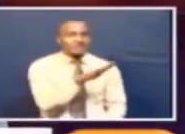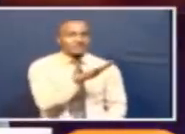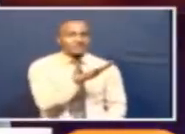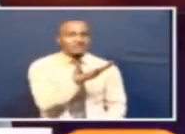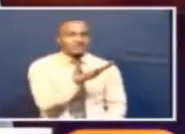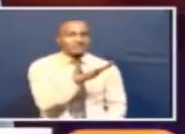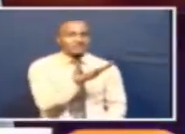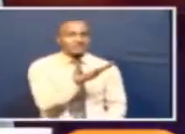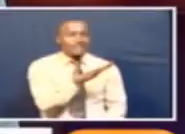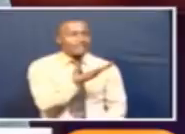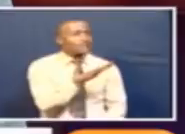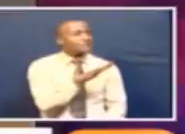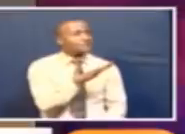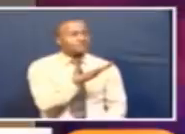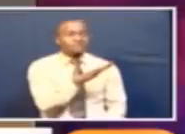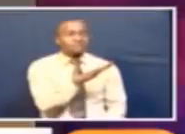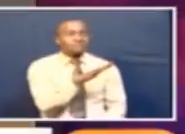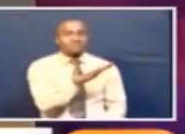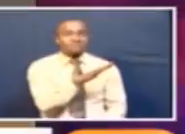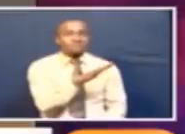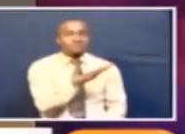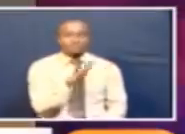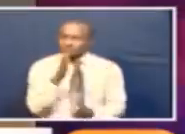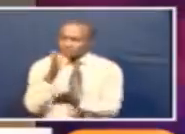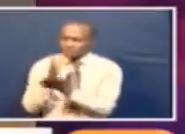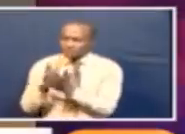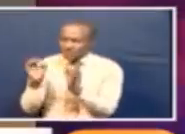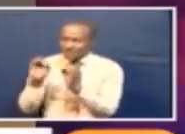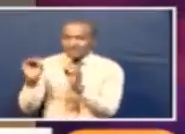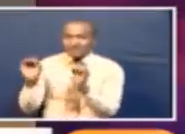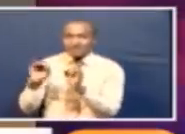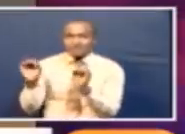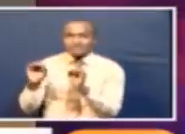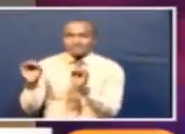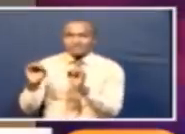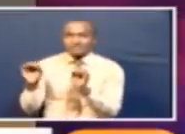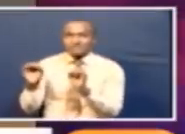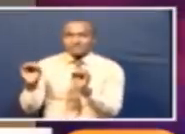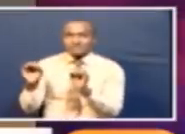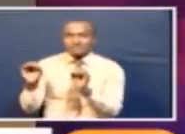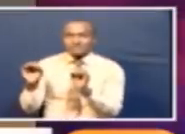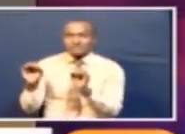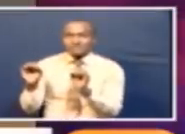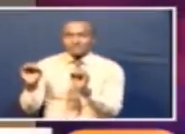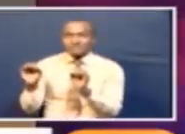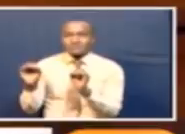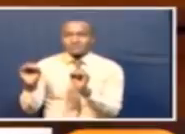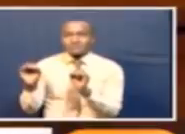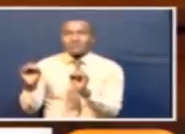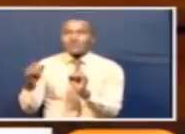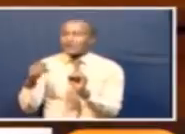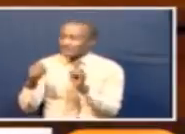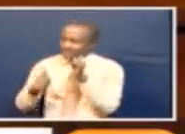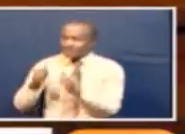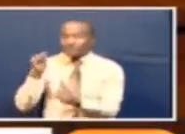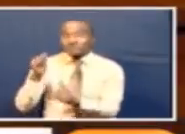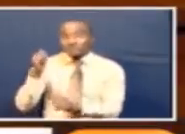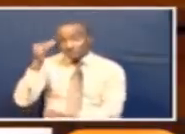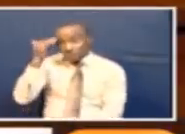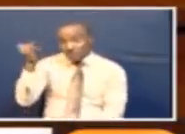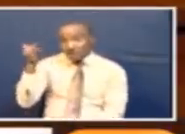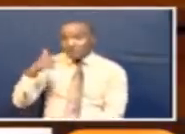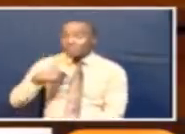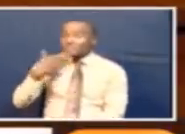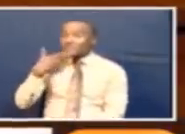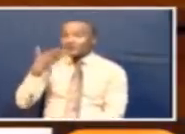deal with patients and the people at the family level in the rural setting. Are you going to deny that? I'm going to deny that because, and let me also